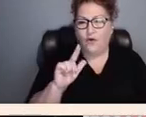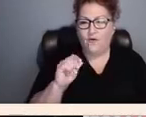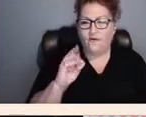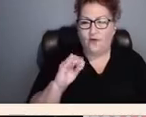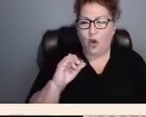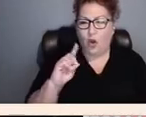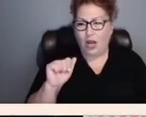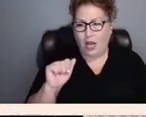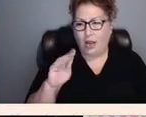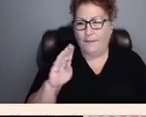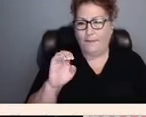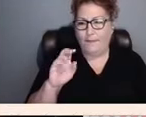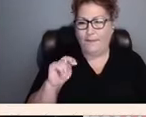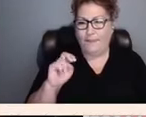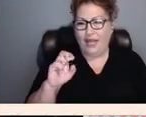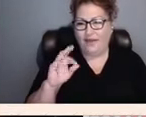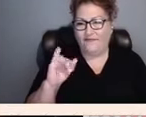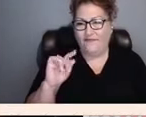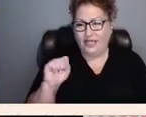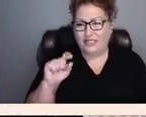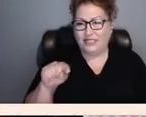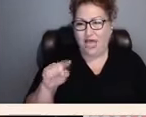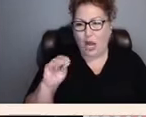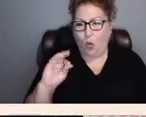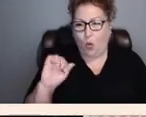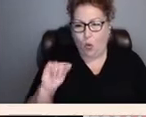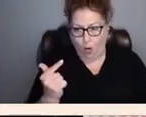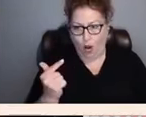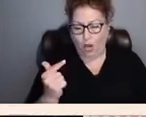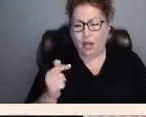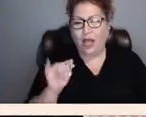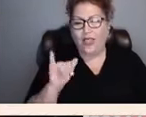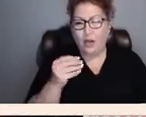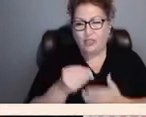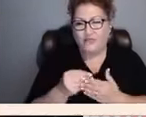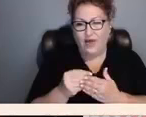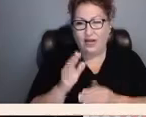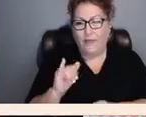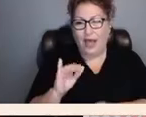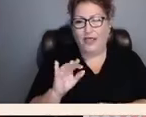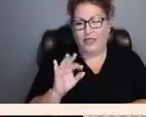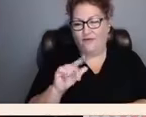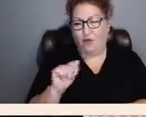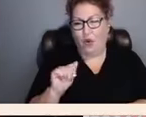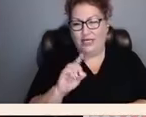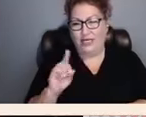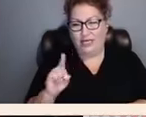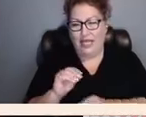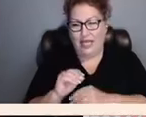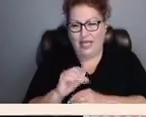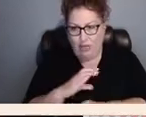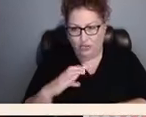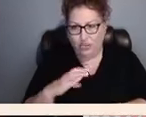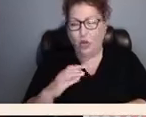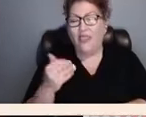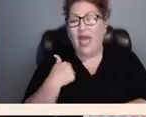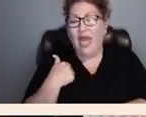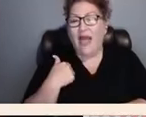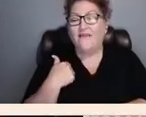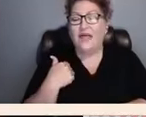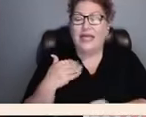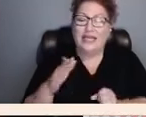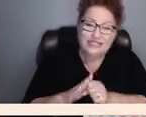floridabenefits.org, right, which was funded by the Florida DD Council. There is an entire